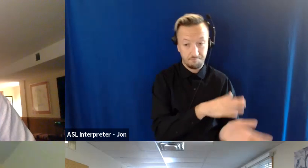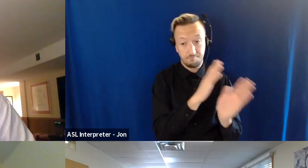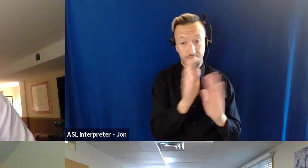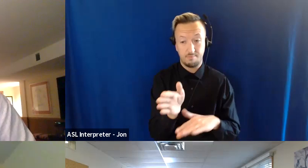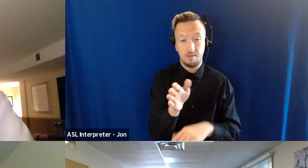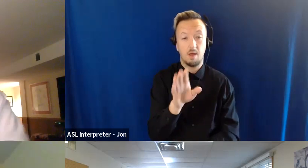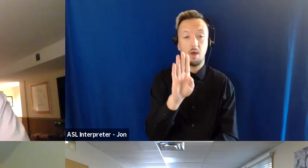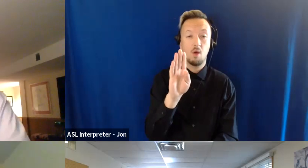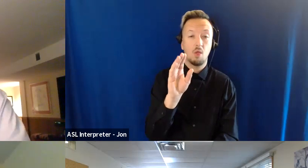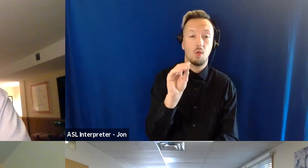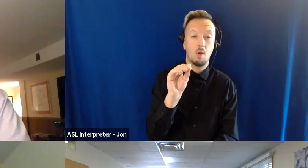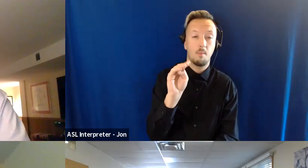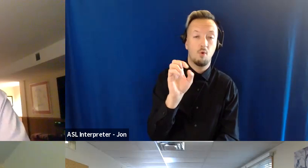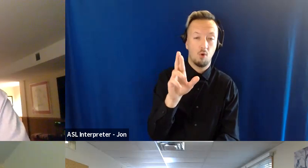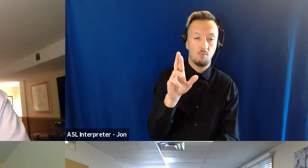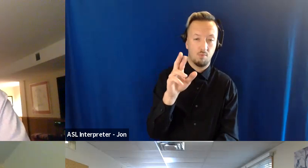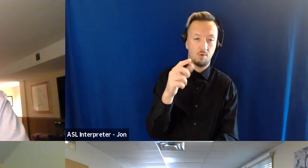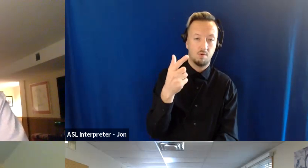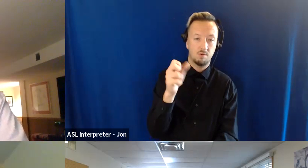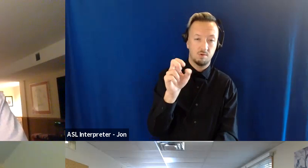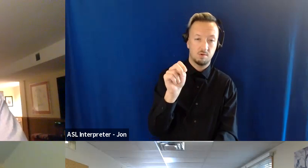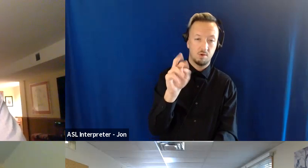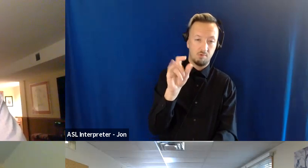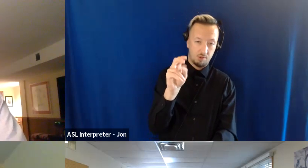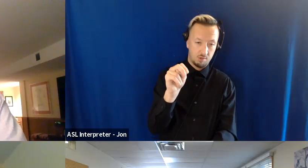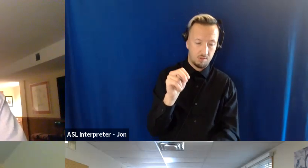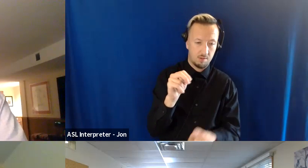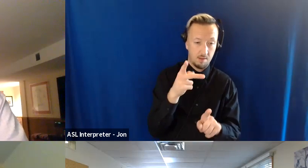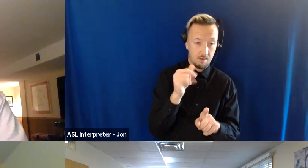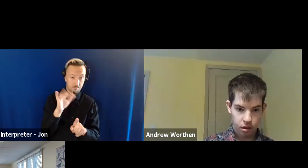boomer generation. Patricia, you want to start us off?